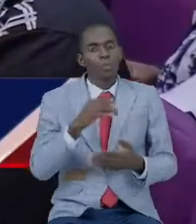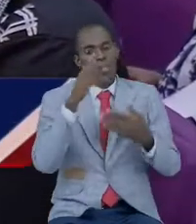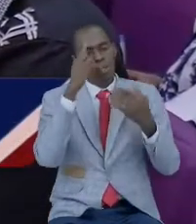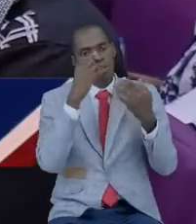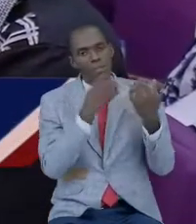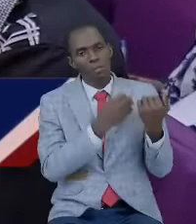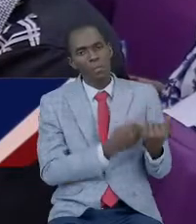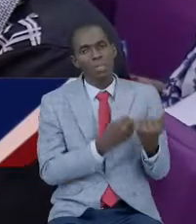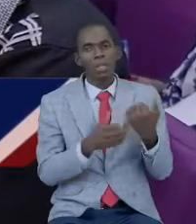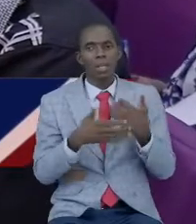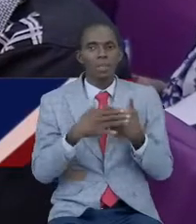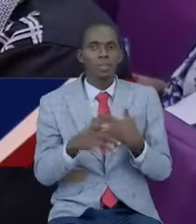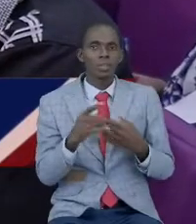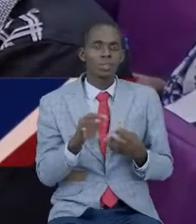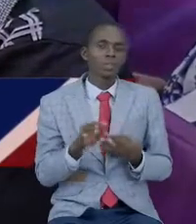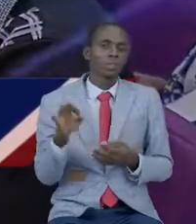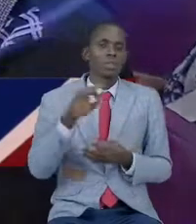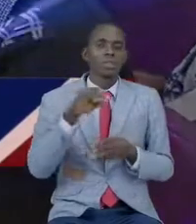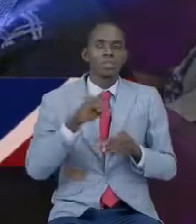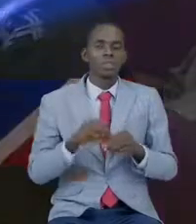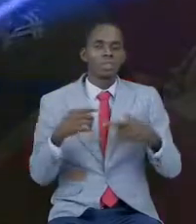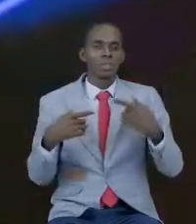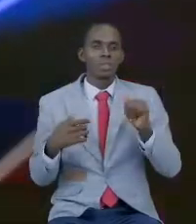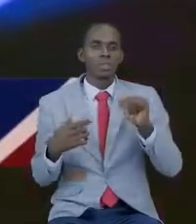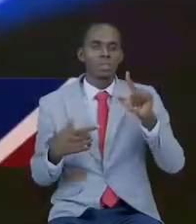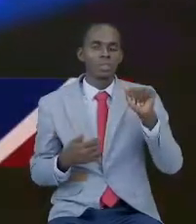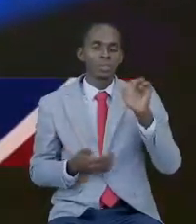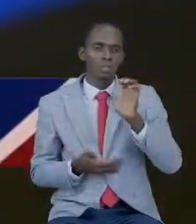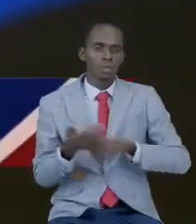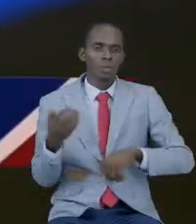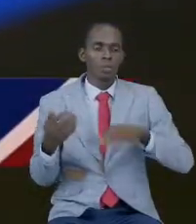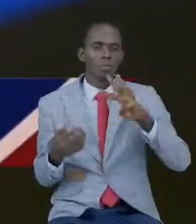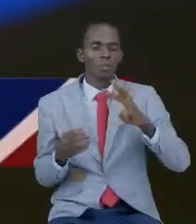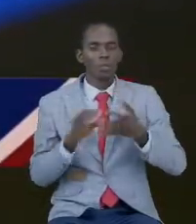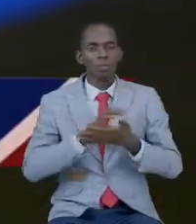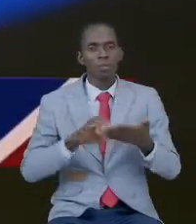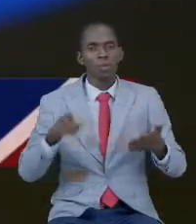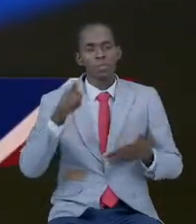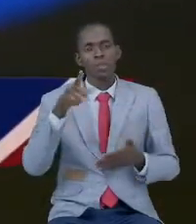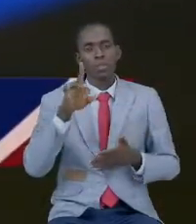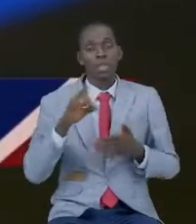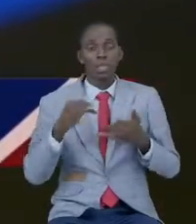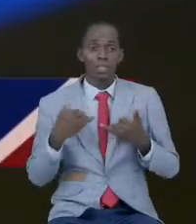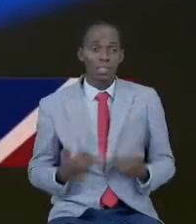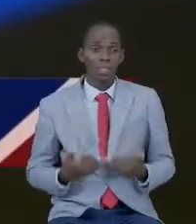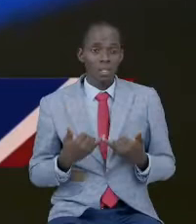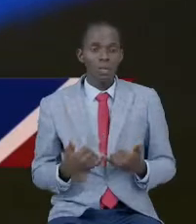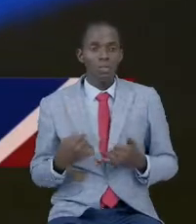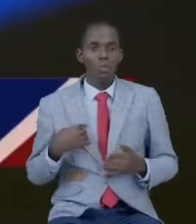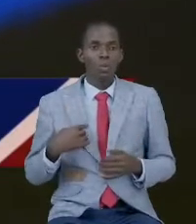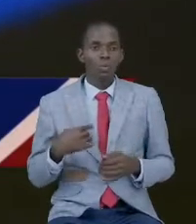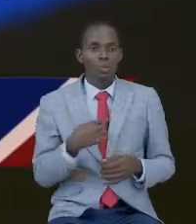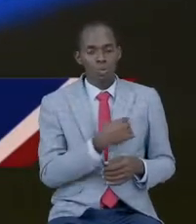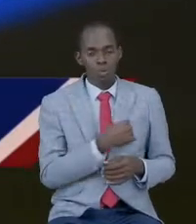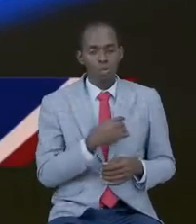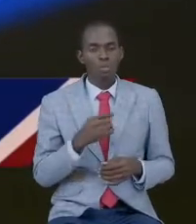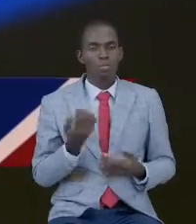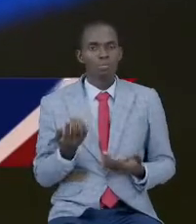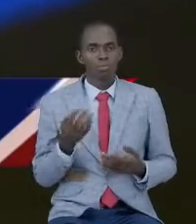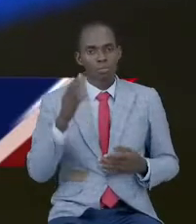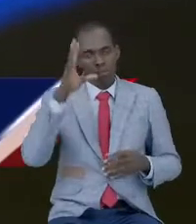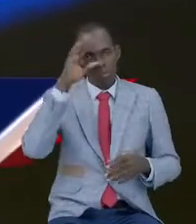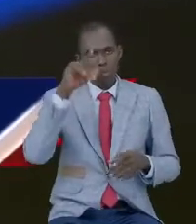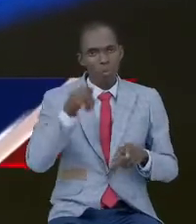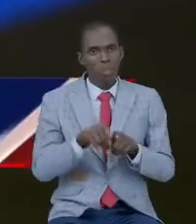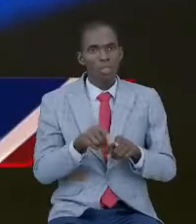the spirit. In Galatians chapter 4, verse 28. Now we, brethren,